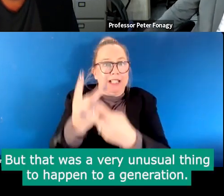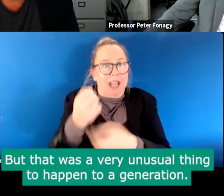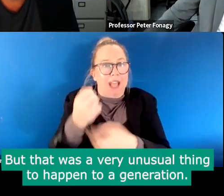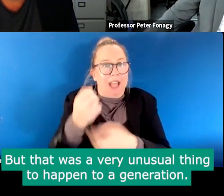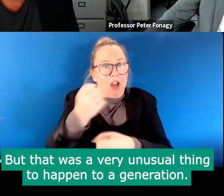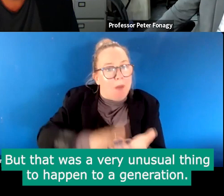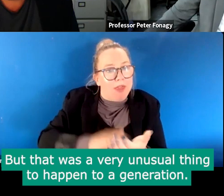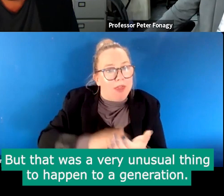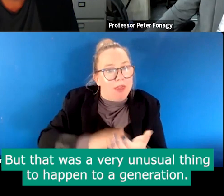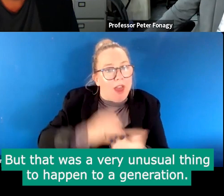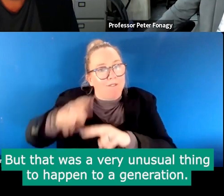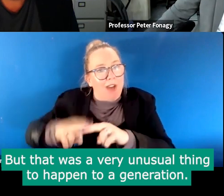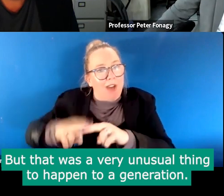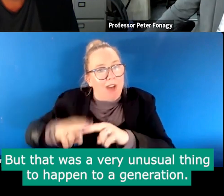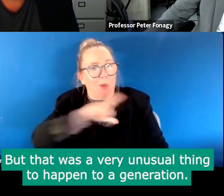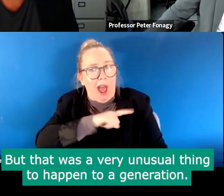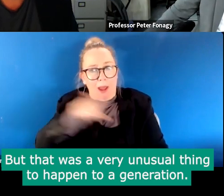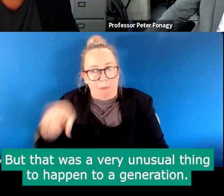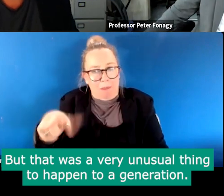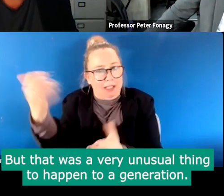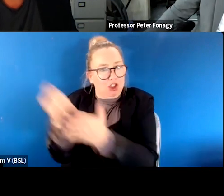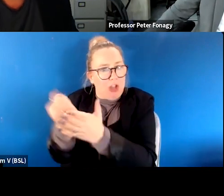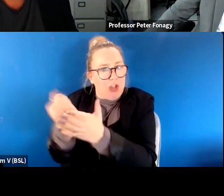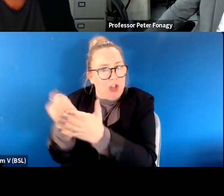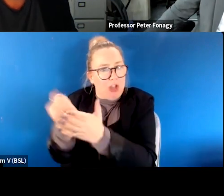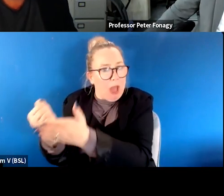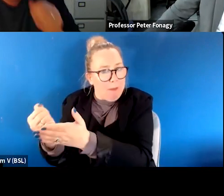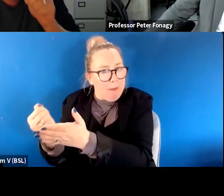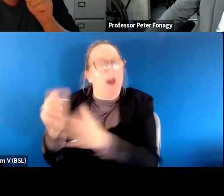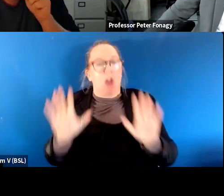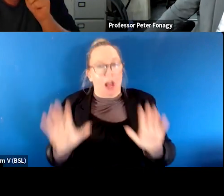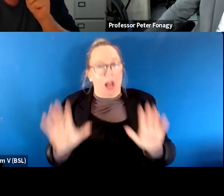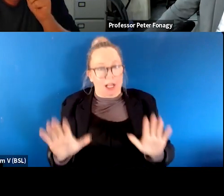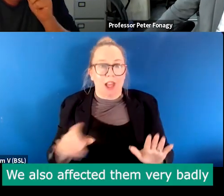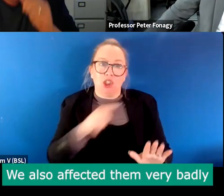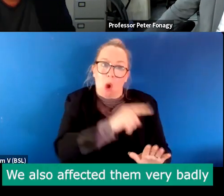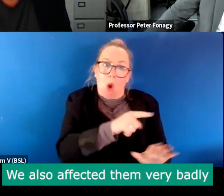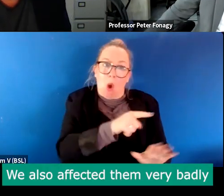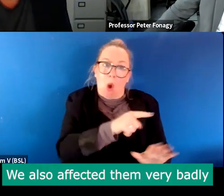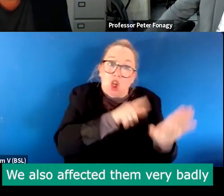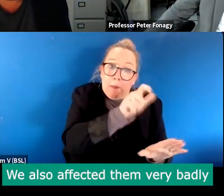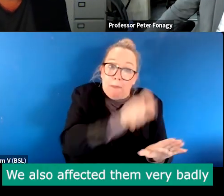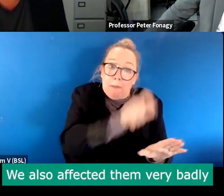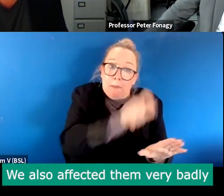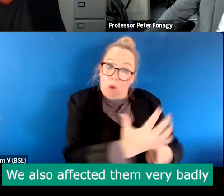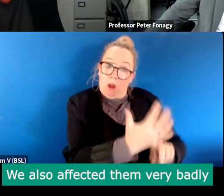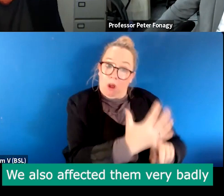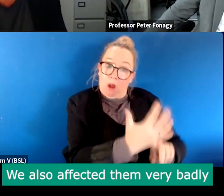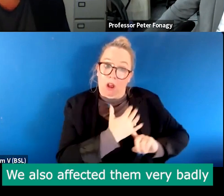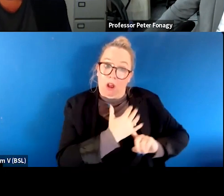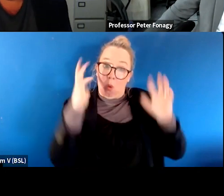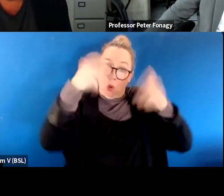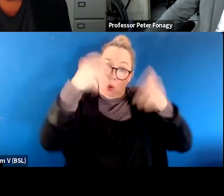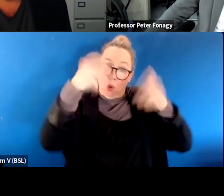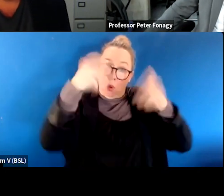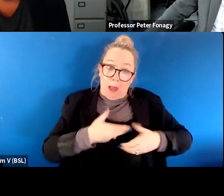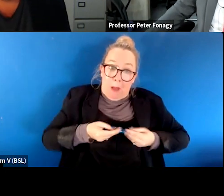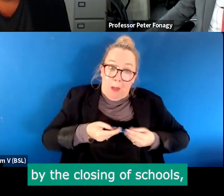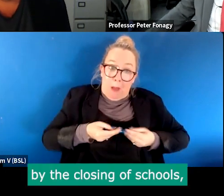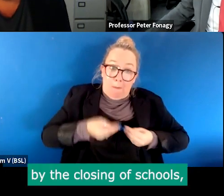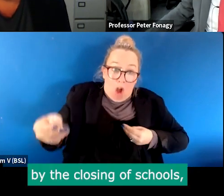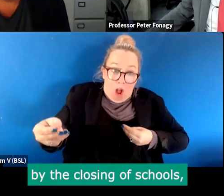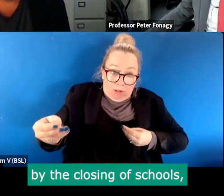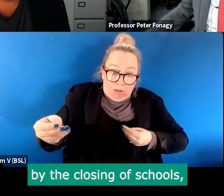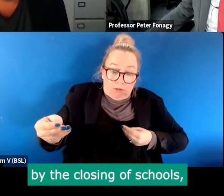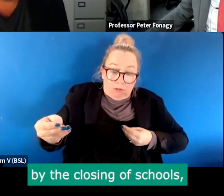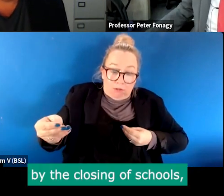very unusual thing to happen to a generation. We also affected them very badly